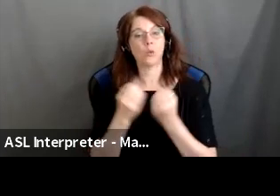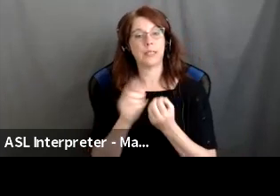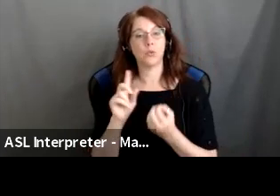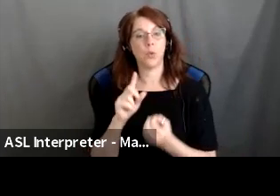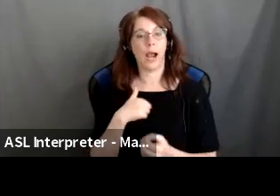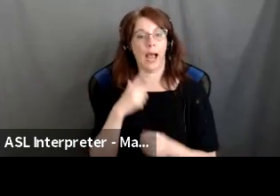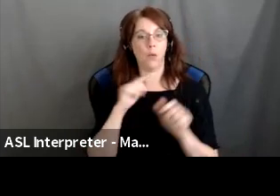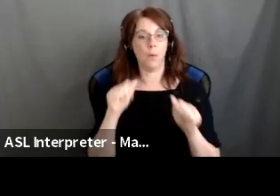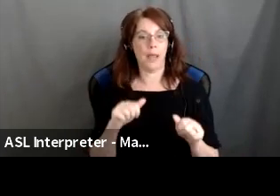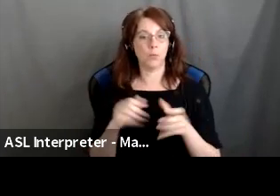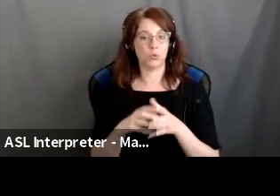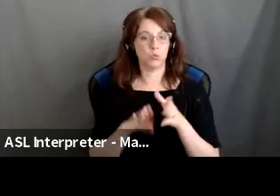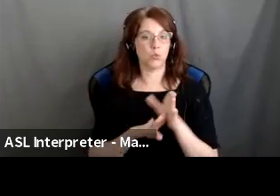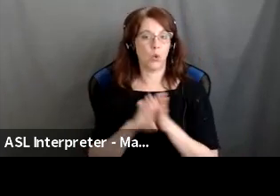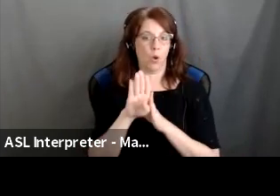will be able to grow.